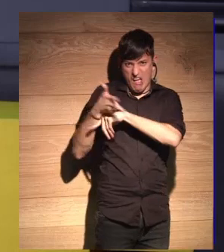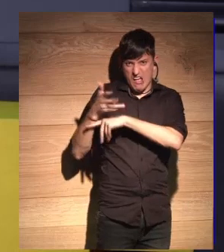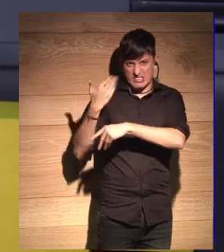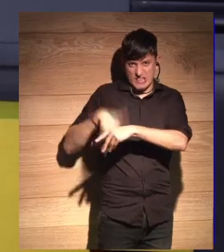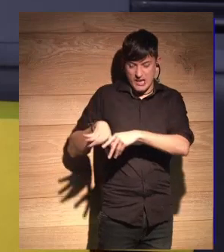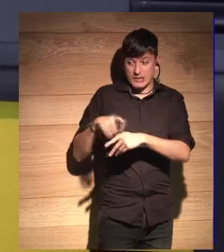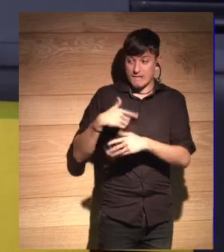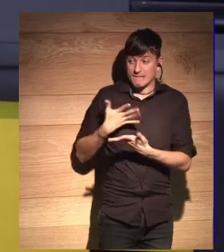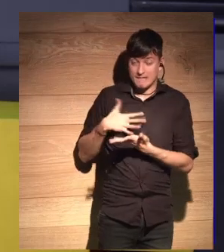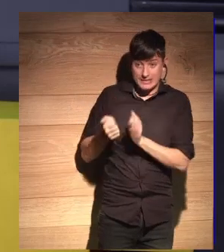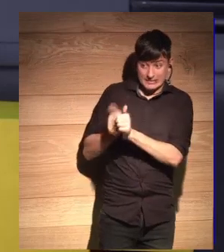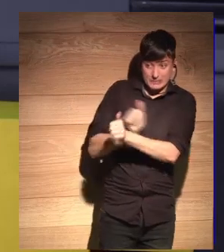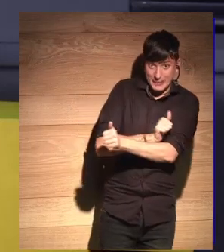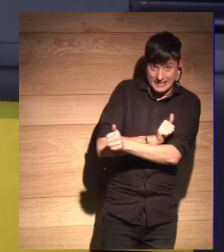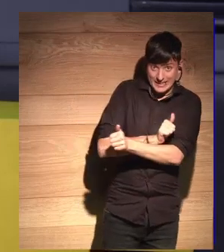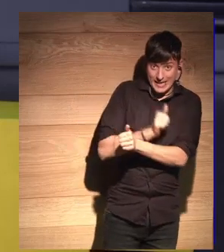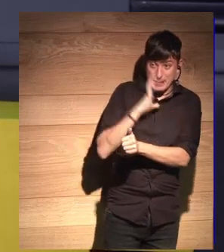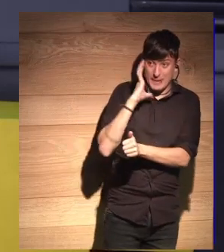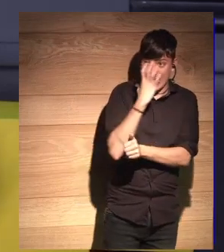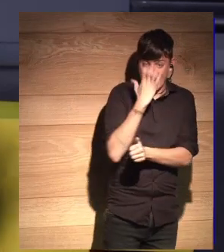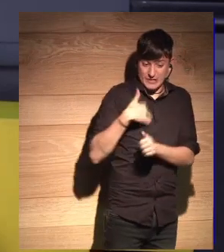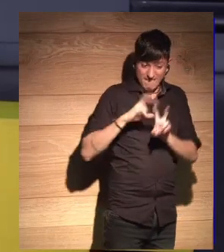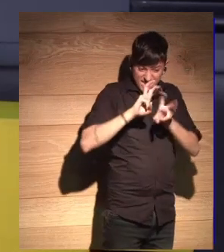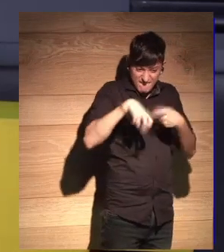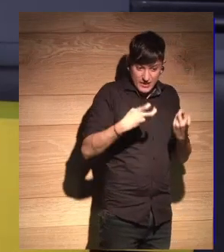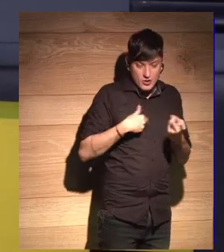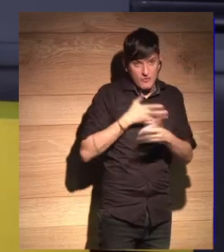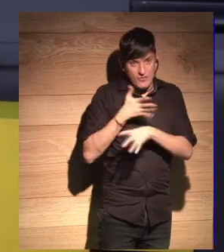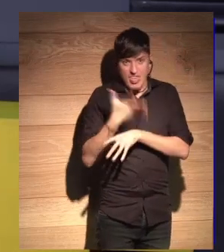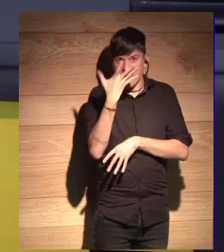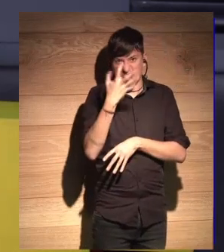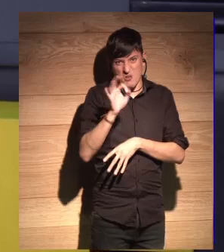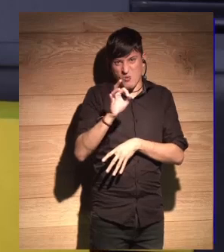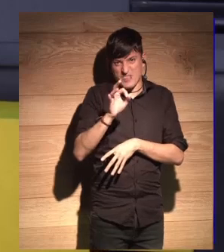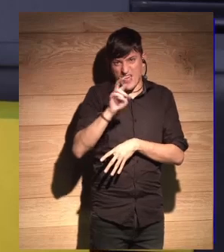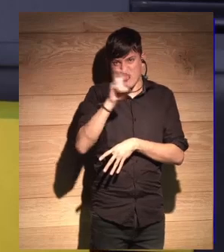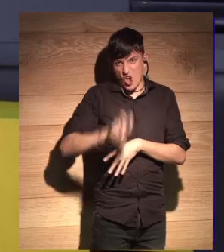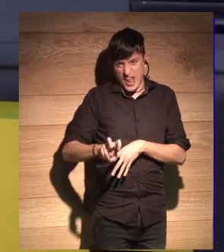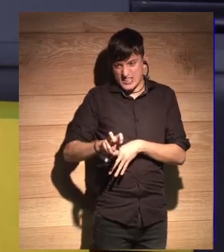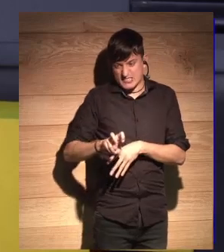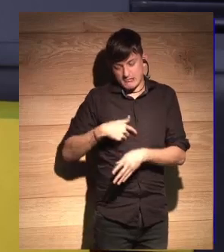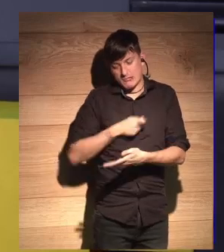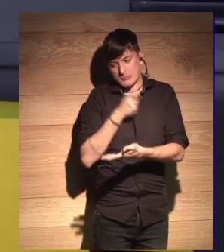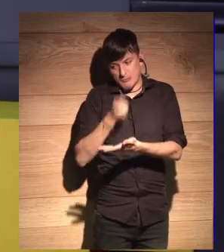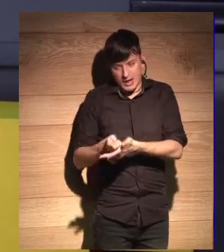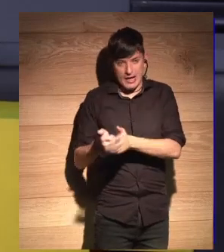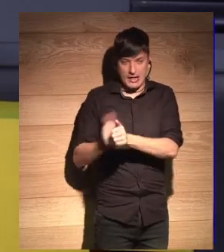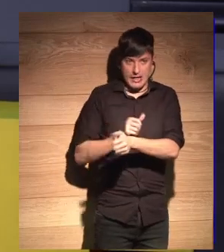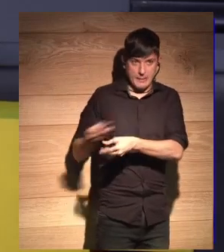drove to Long Island and I got it, and he charged me $50, but whatever. I just said, I bought your face for $50, Rebecca.